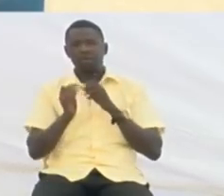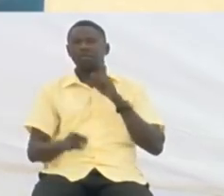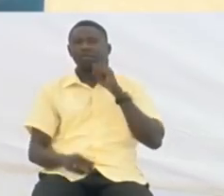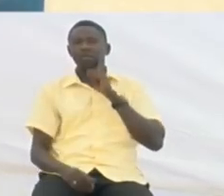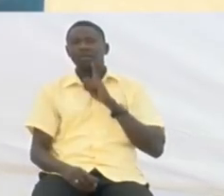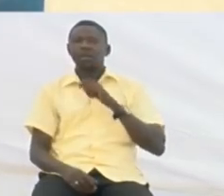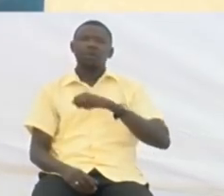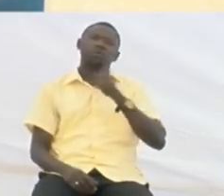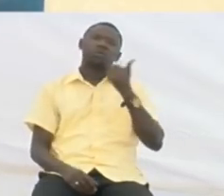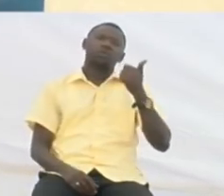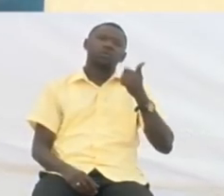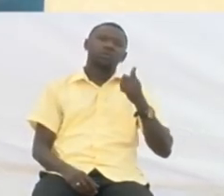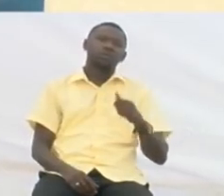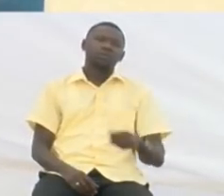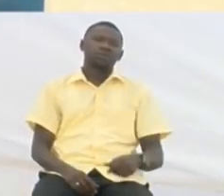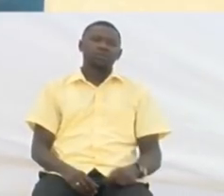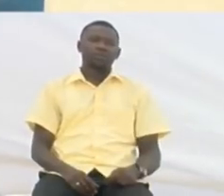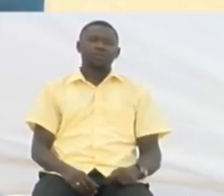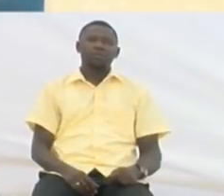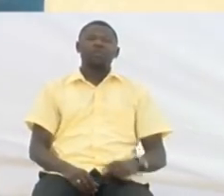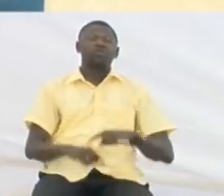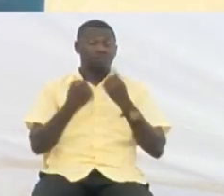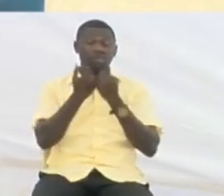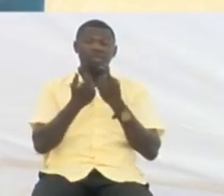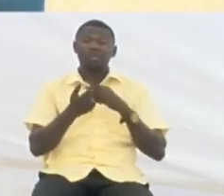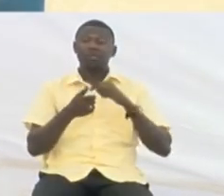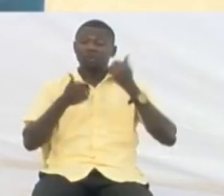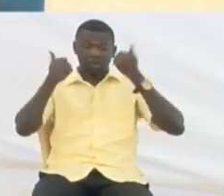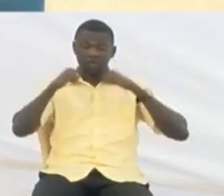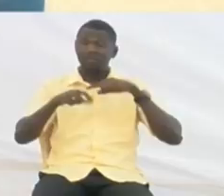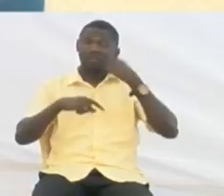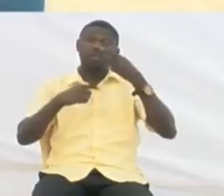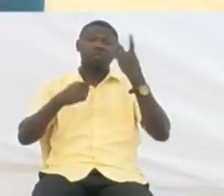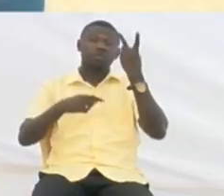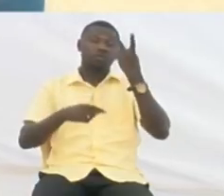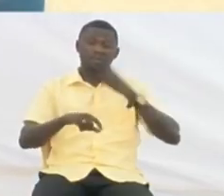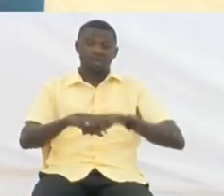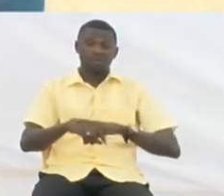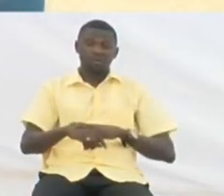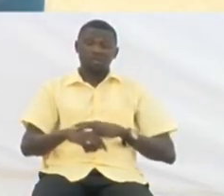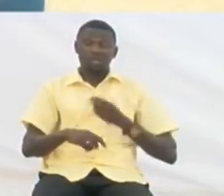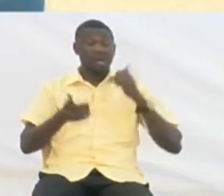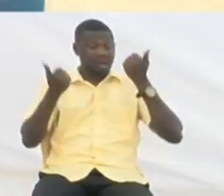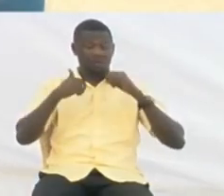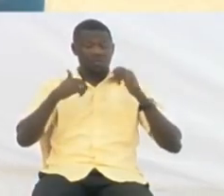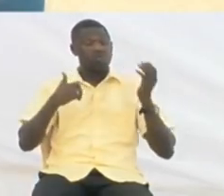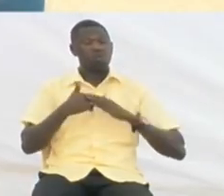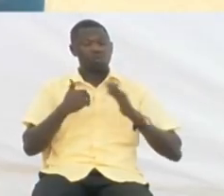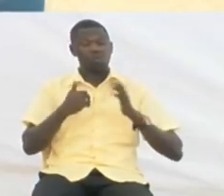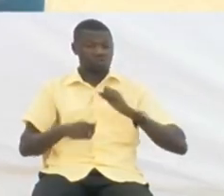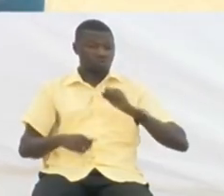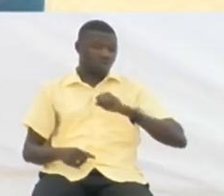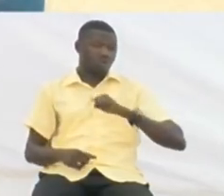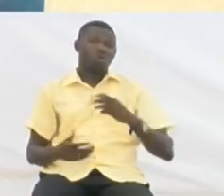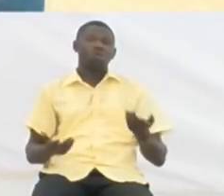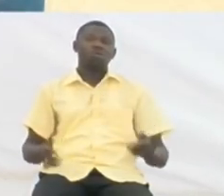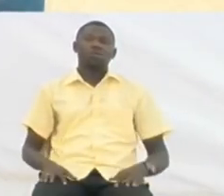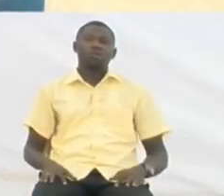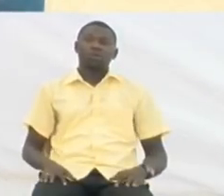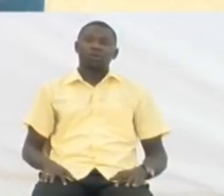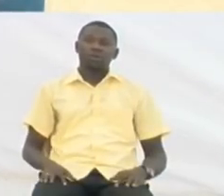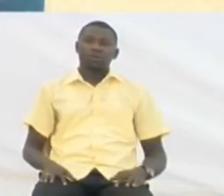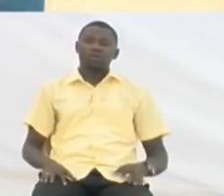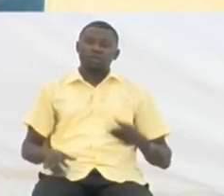others, something that will not happen for the second time. That used to happen well.